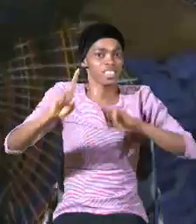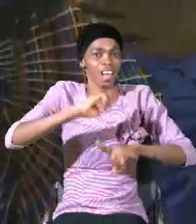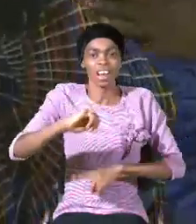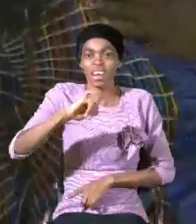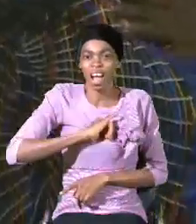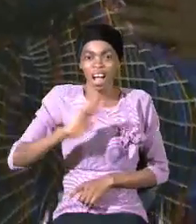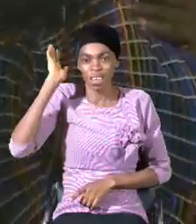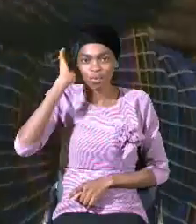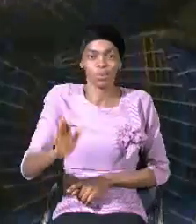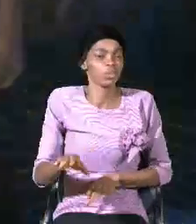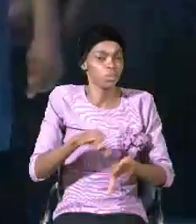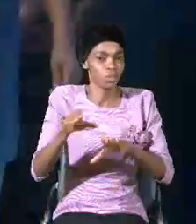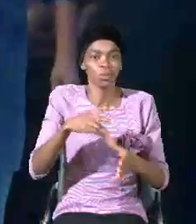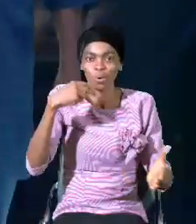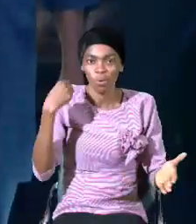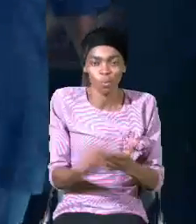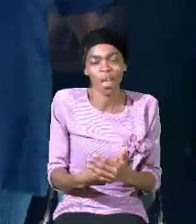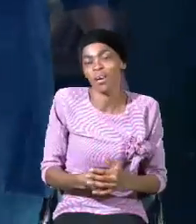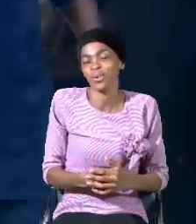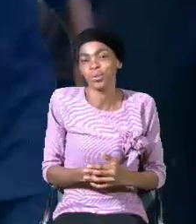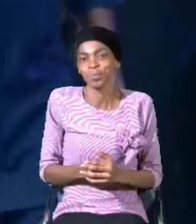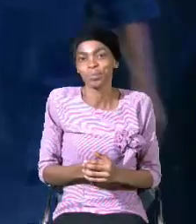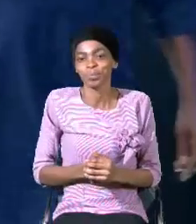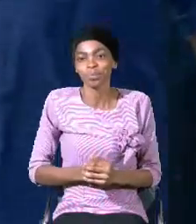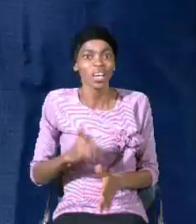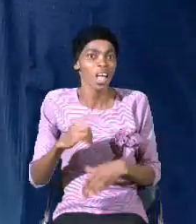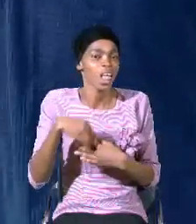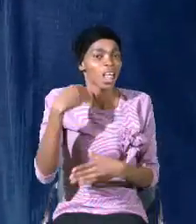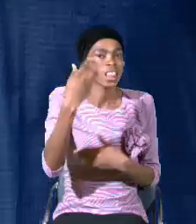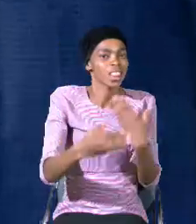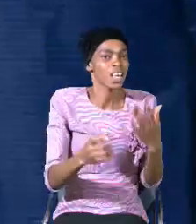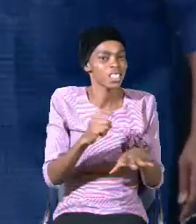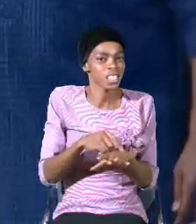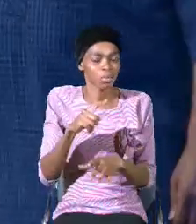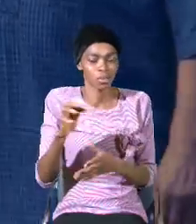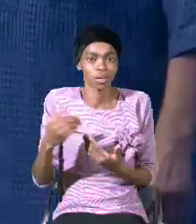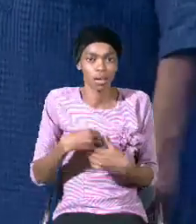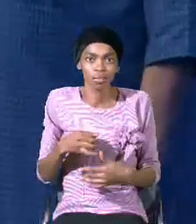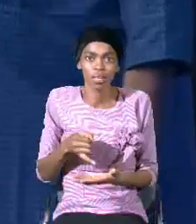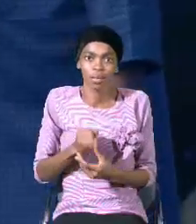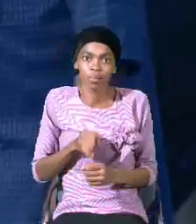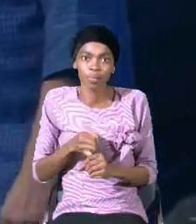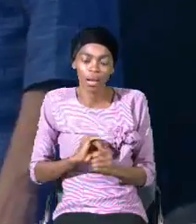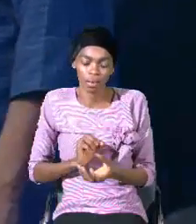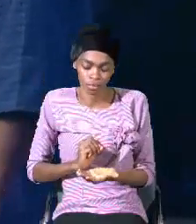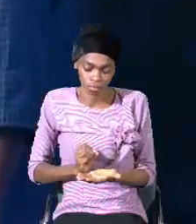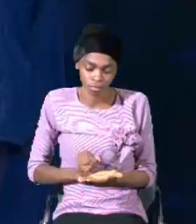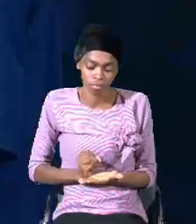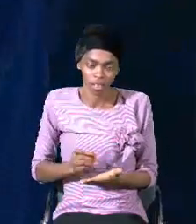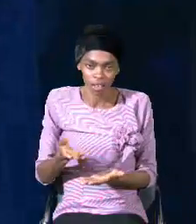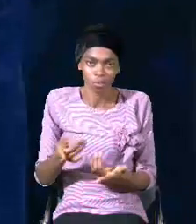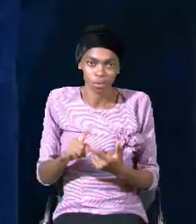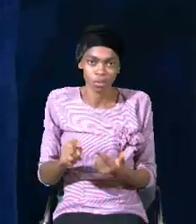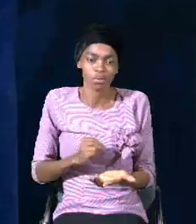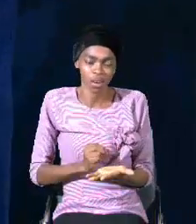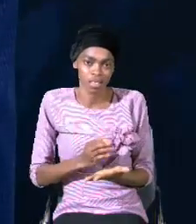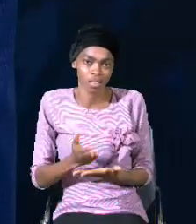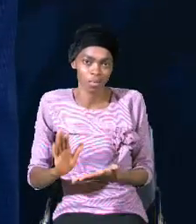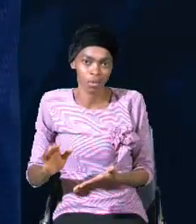well. The next time you hold a pen and you want to write something, don't